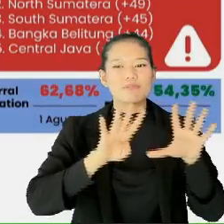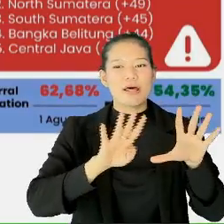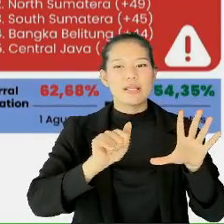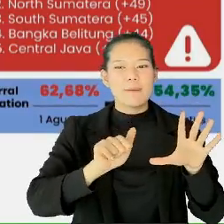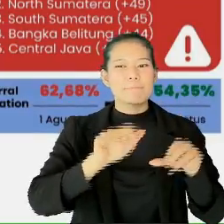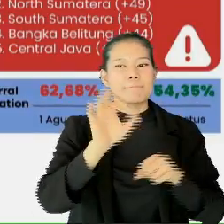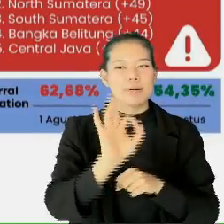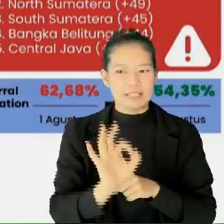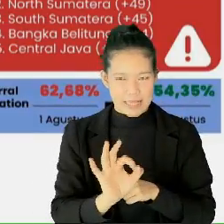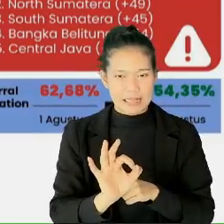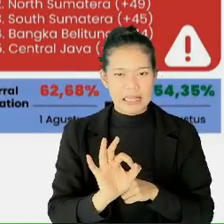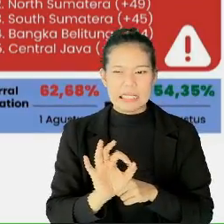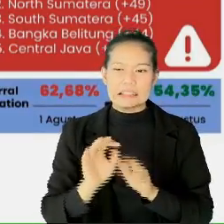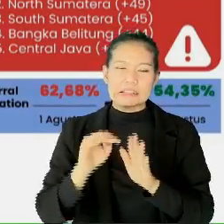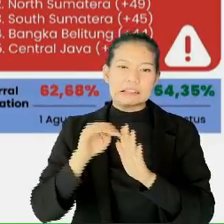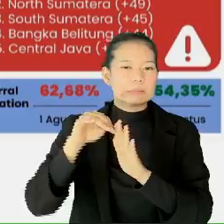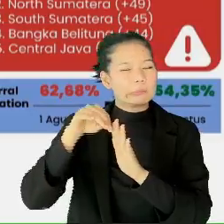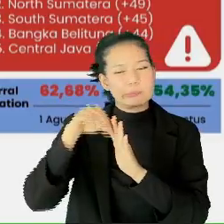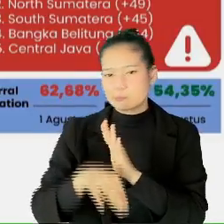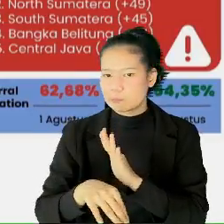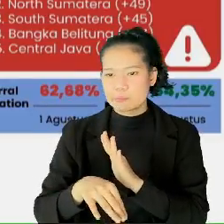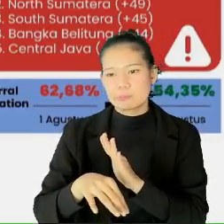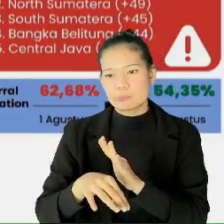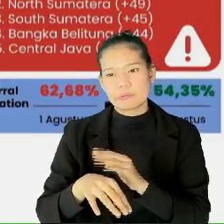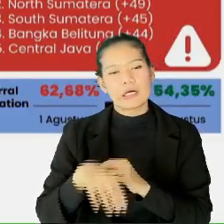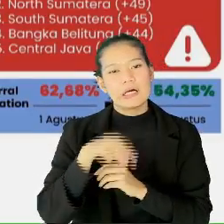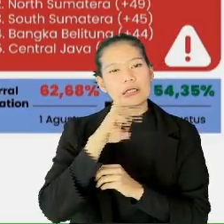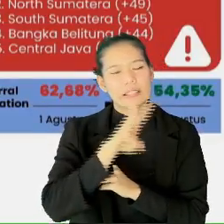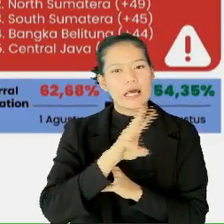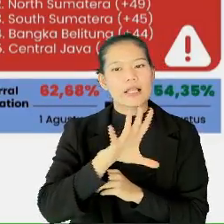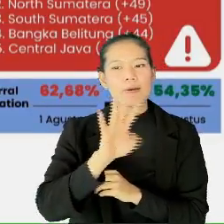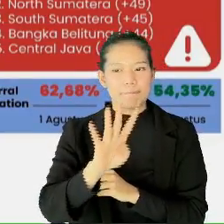402.96% down to